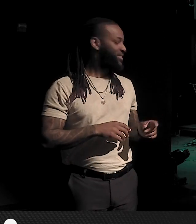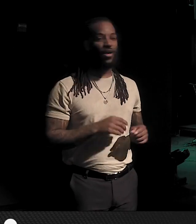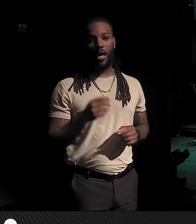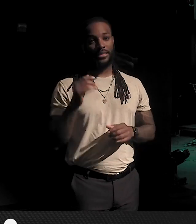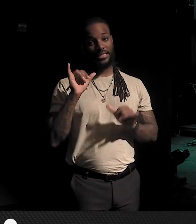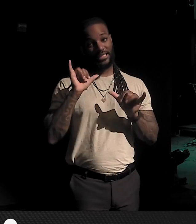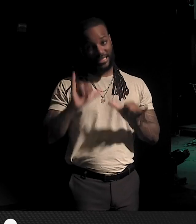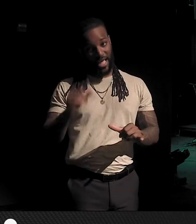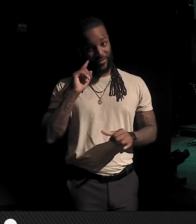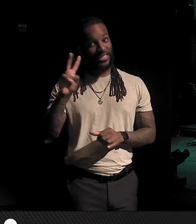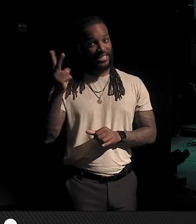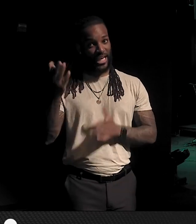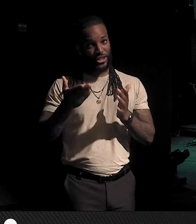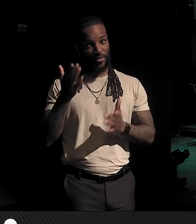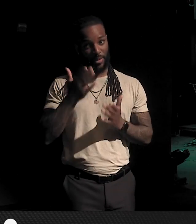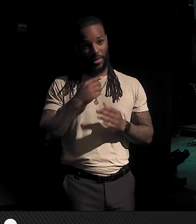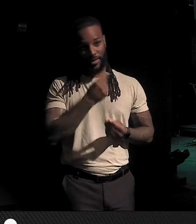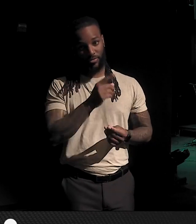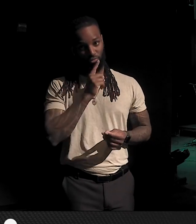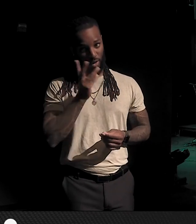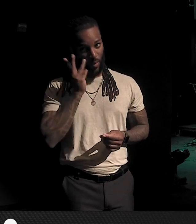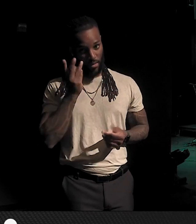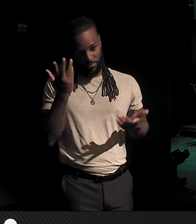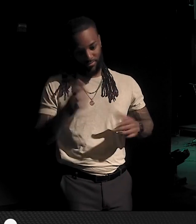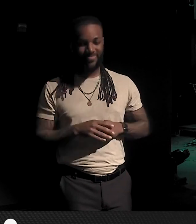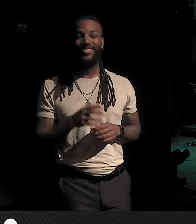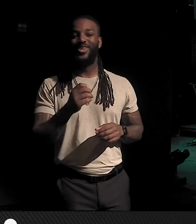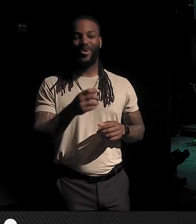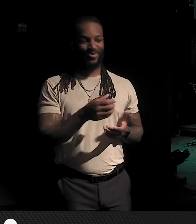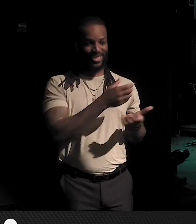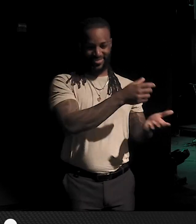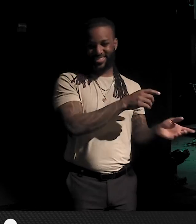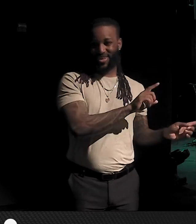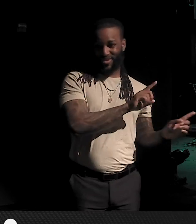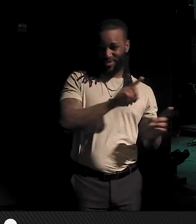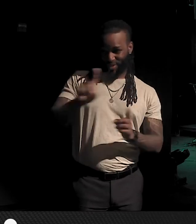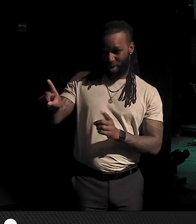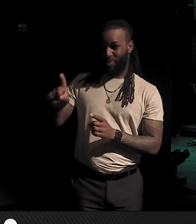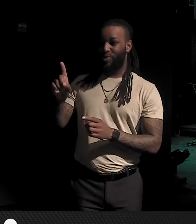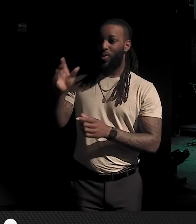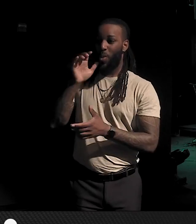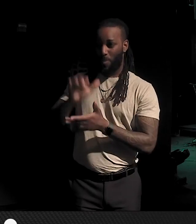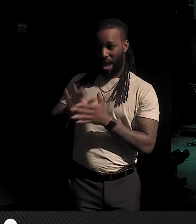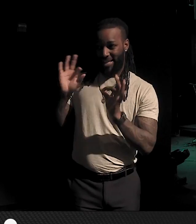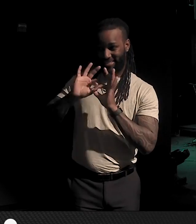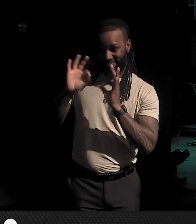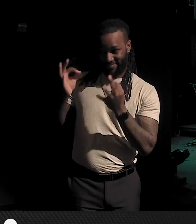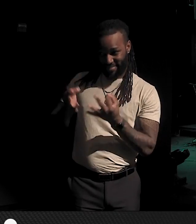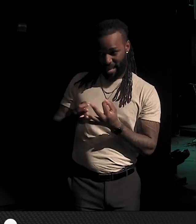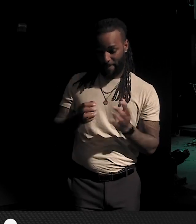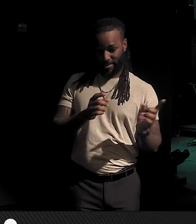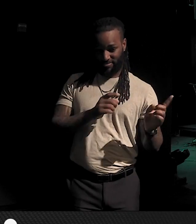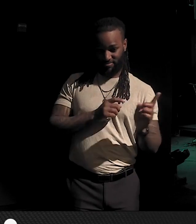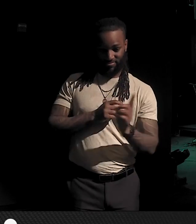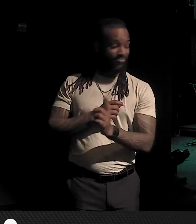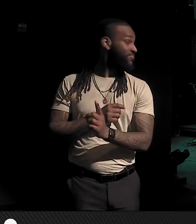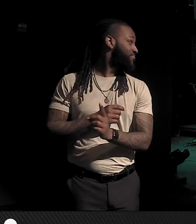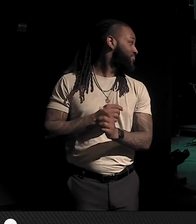It might be real, but just kidding. And so then we would go over to the bride's family. So come over to the bride's family. And meanwhile, you're just sitting